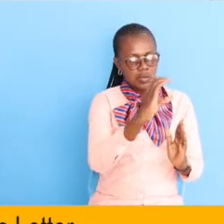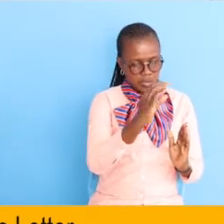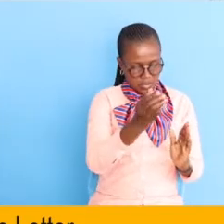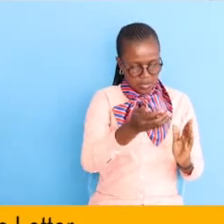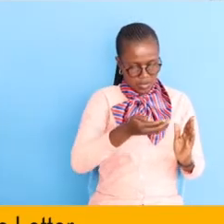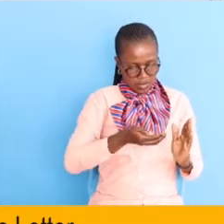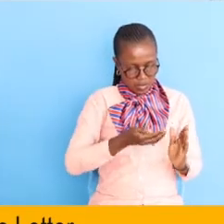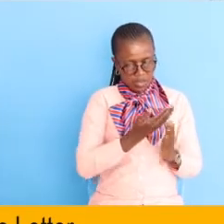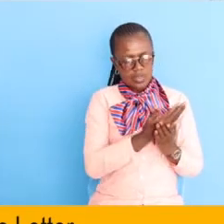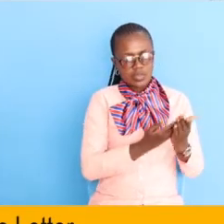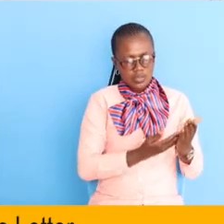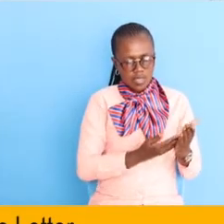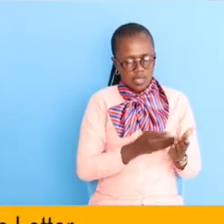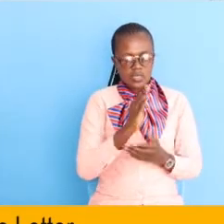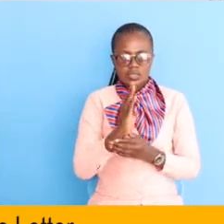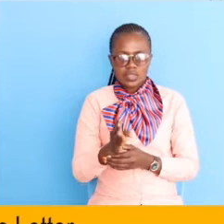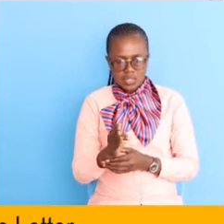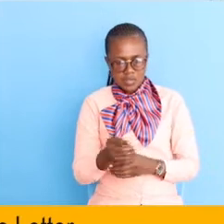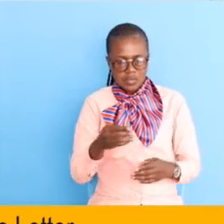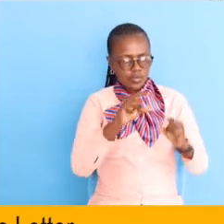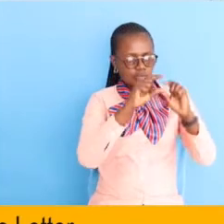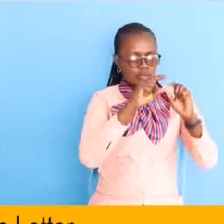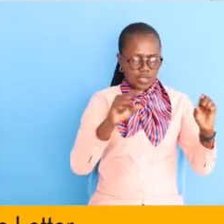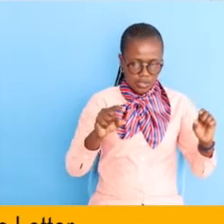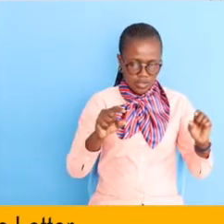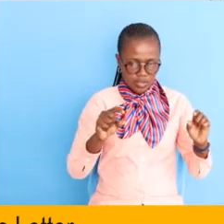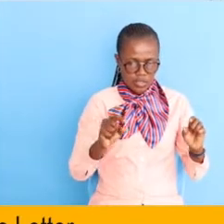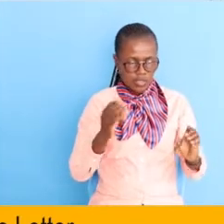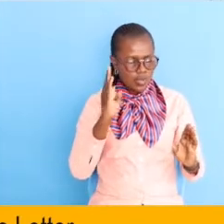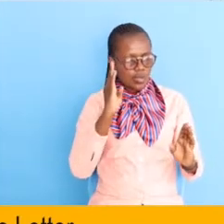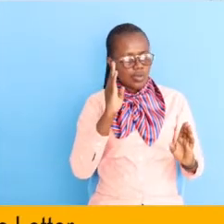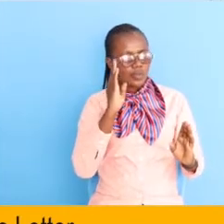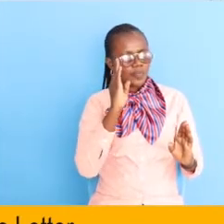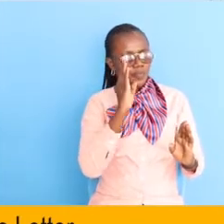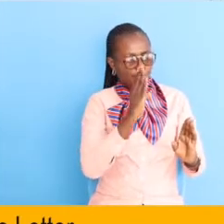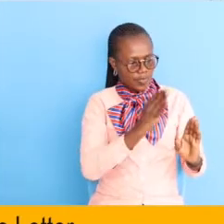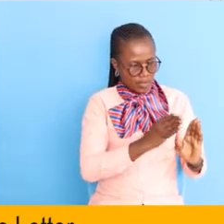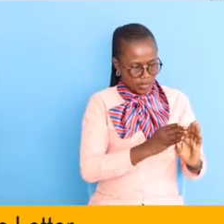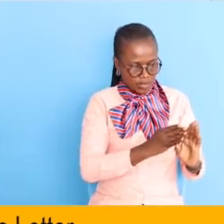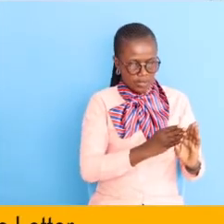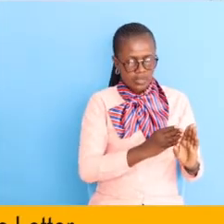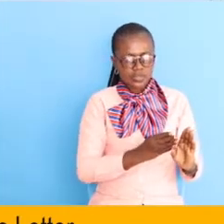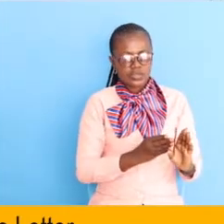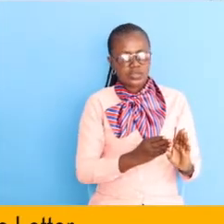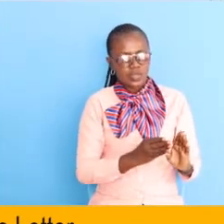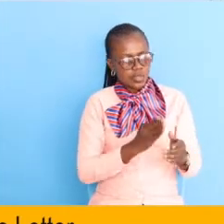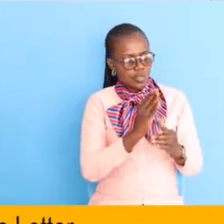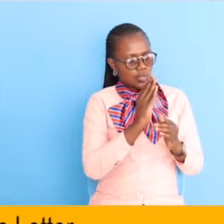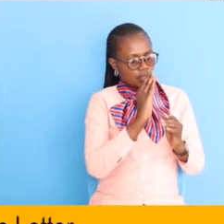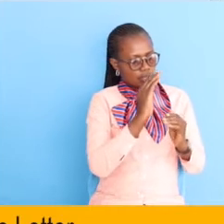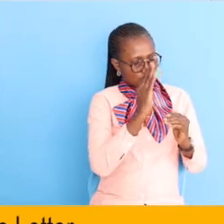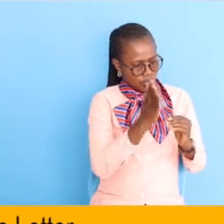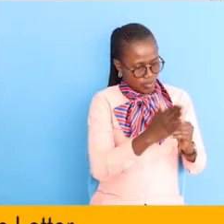a salutation, heading, the content part, complemental clause,